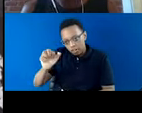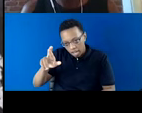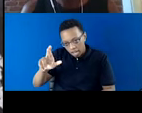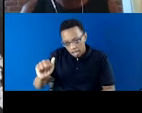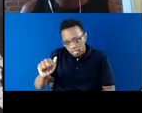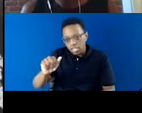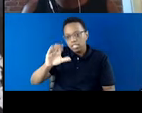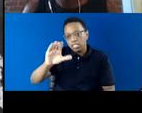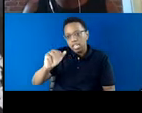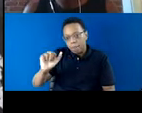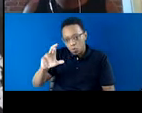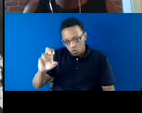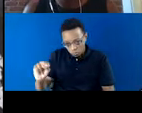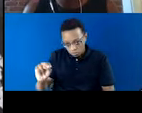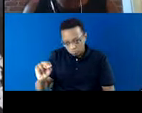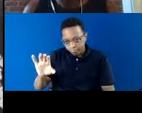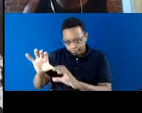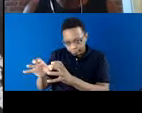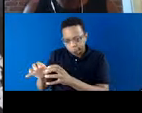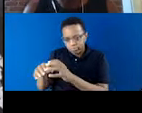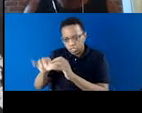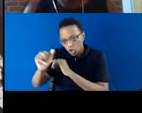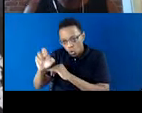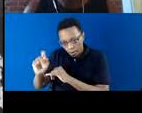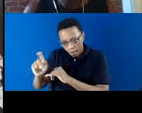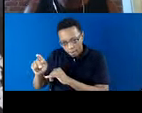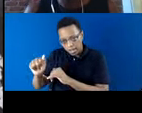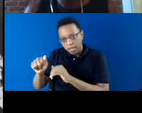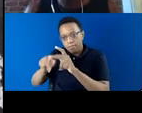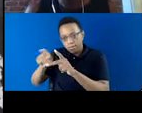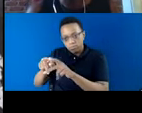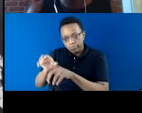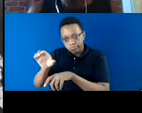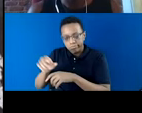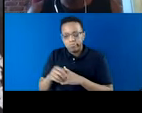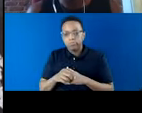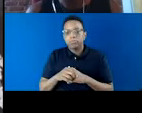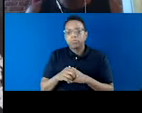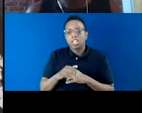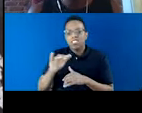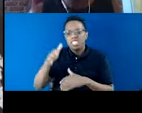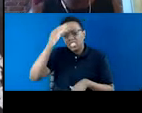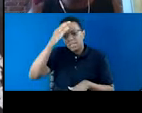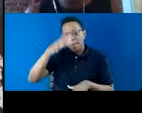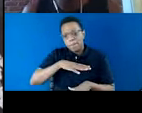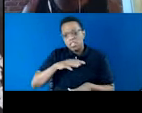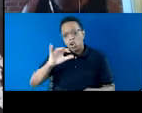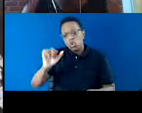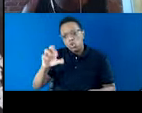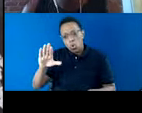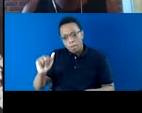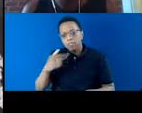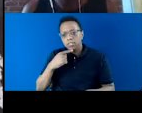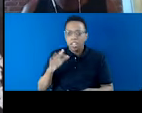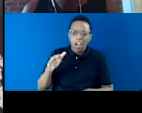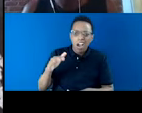Cameroon. And so she told this story about how men, Yoruba men specifically, would be telling her that it's traditional